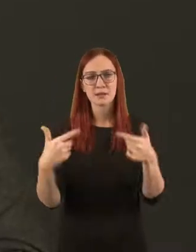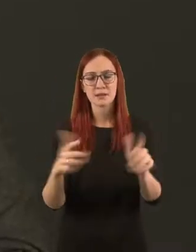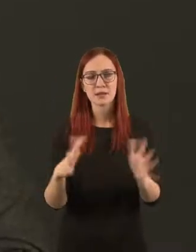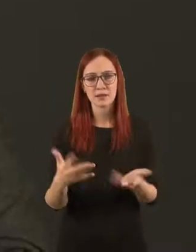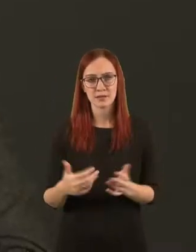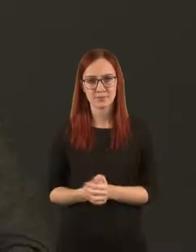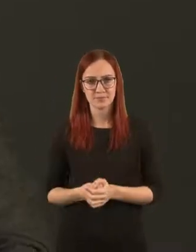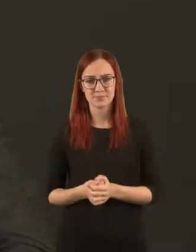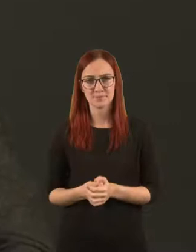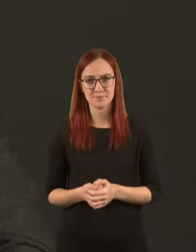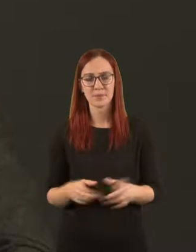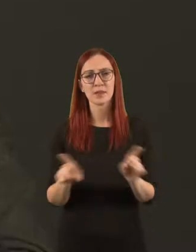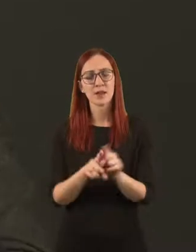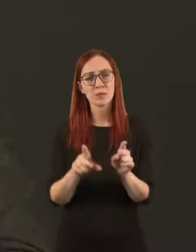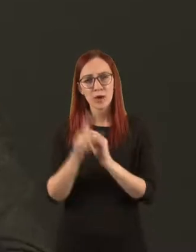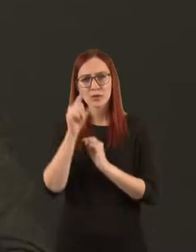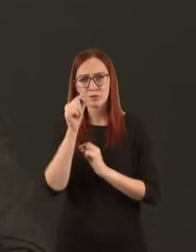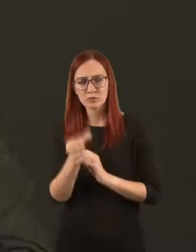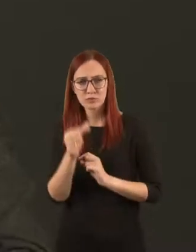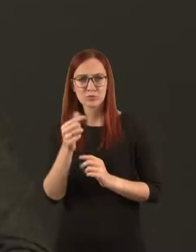and